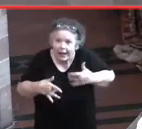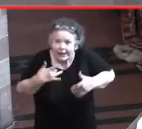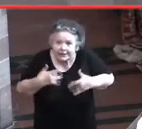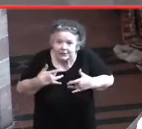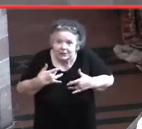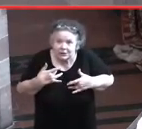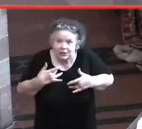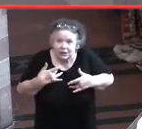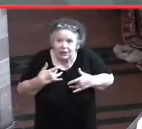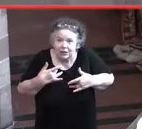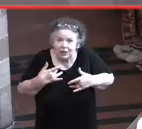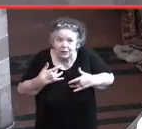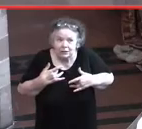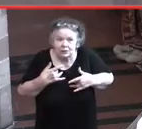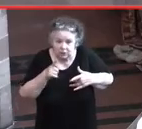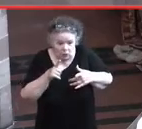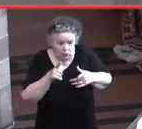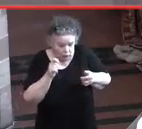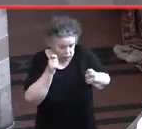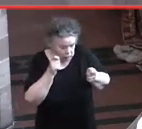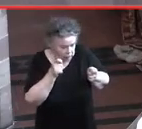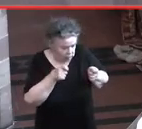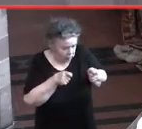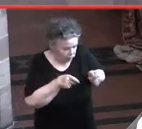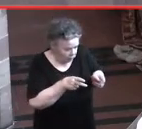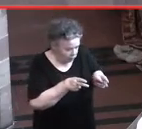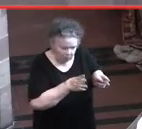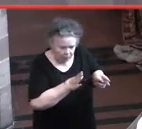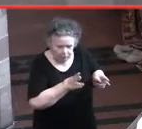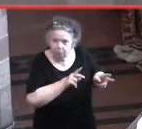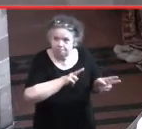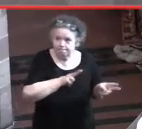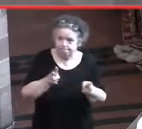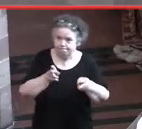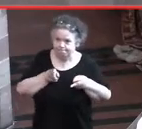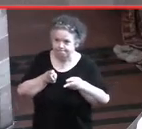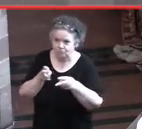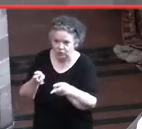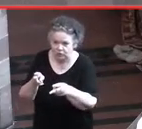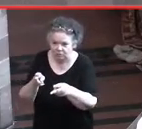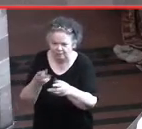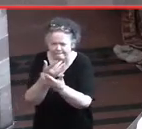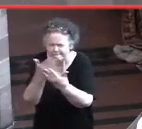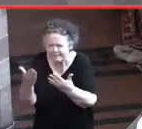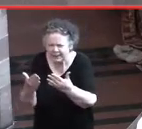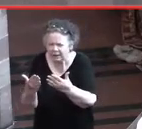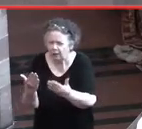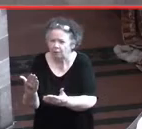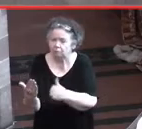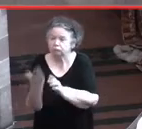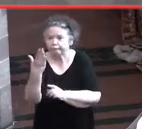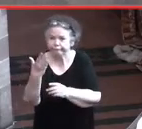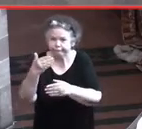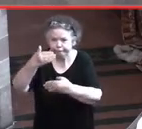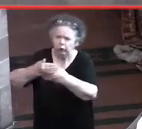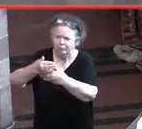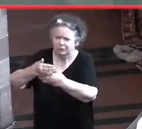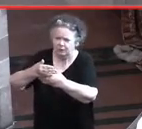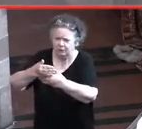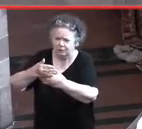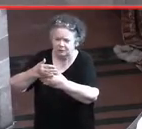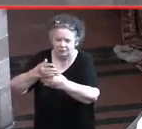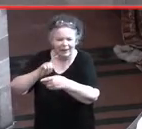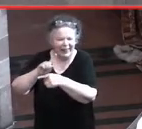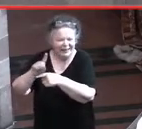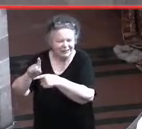takes Isaiah in a new direction, despite the obstacles that he will face in subsequent